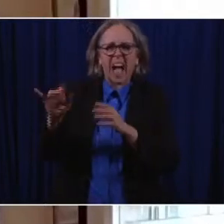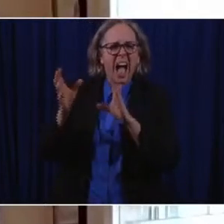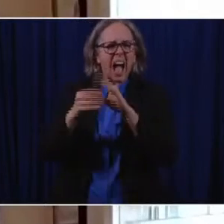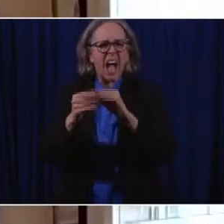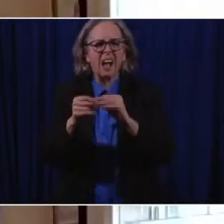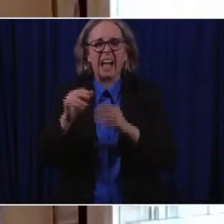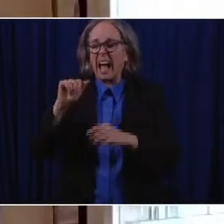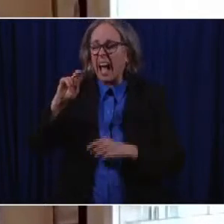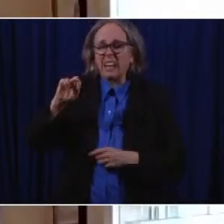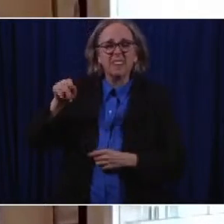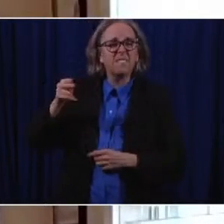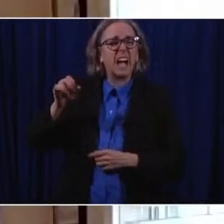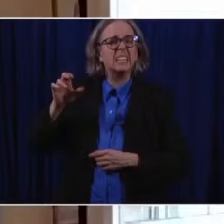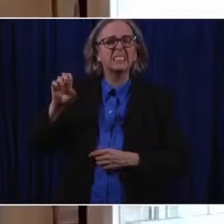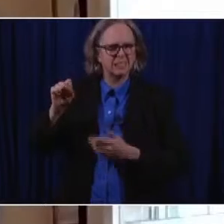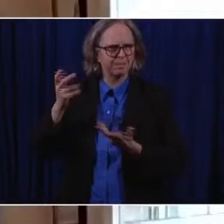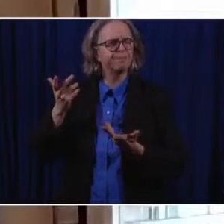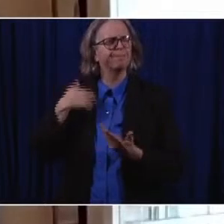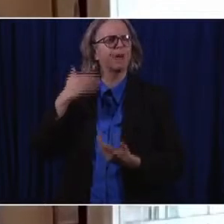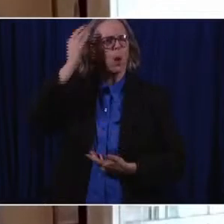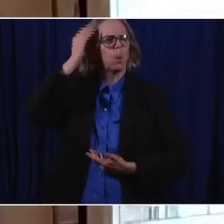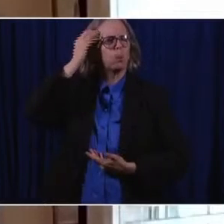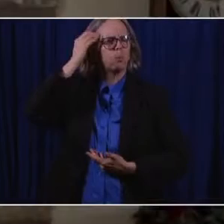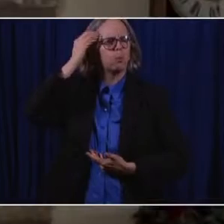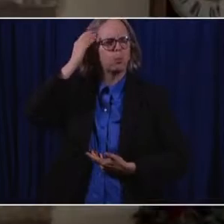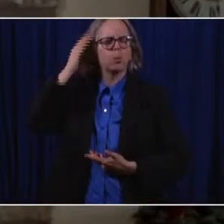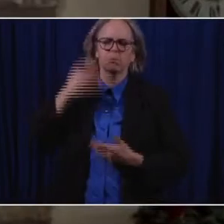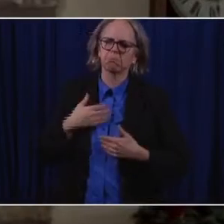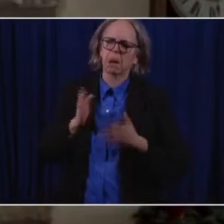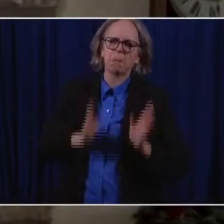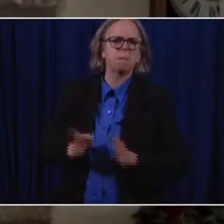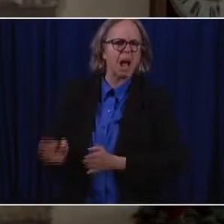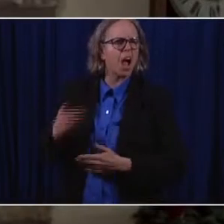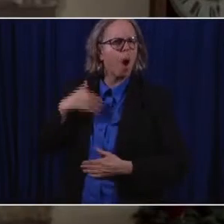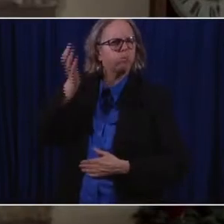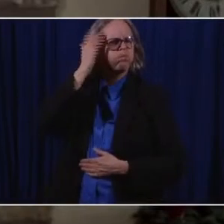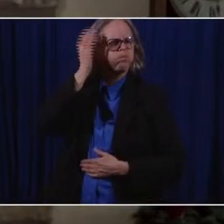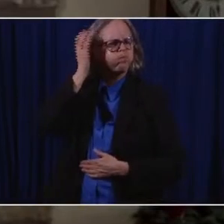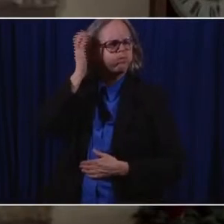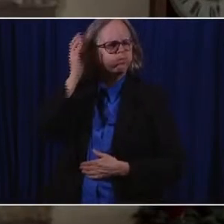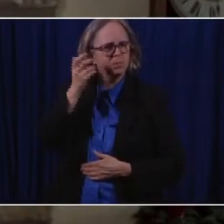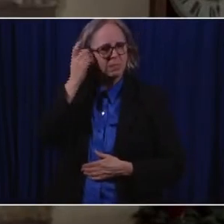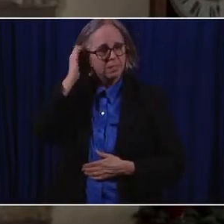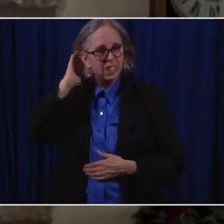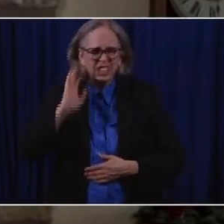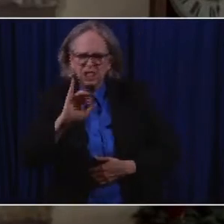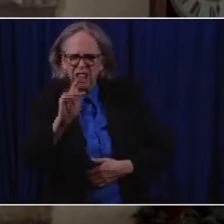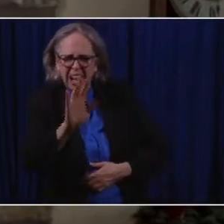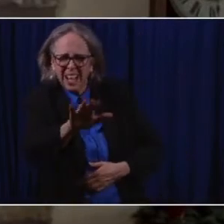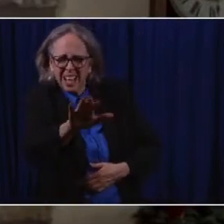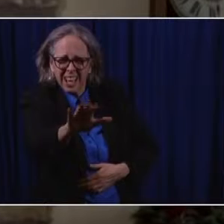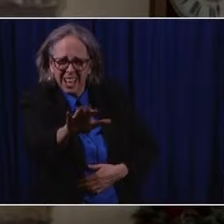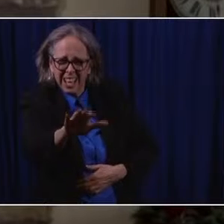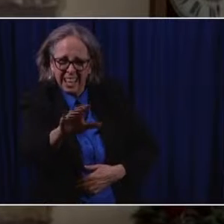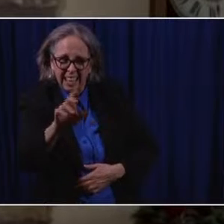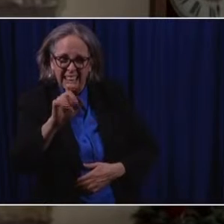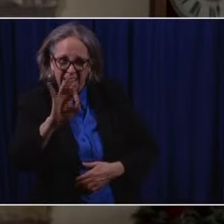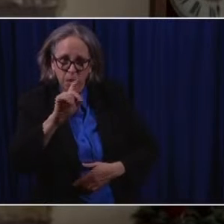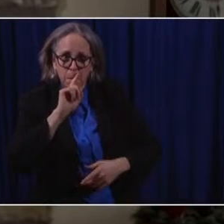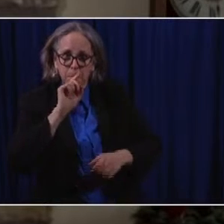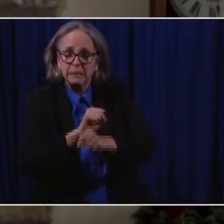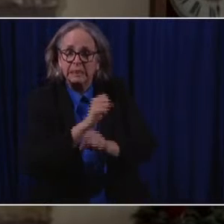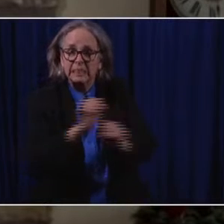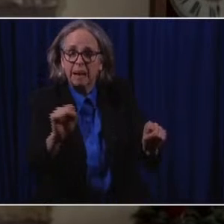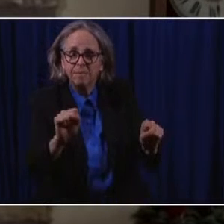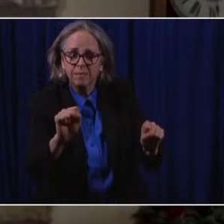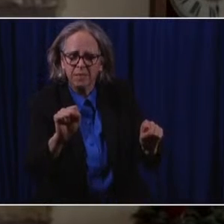gained approval. Thank you. So if it is safe, putting that. Next question is from Jim Oddie